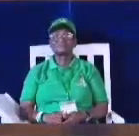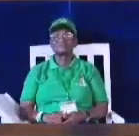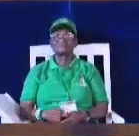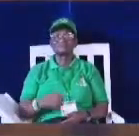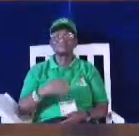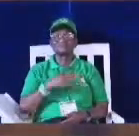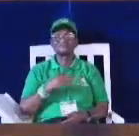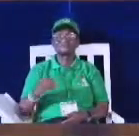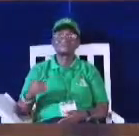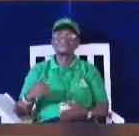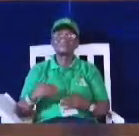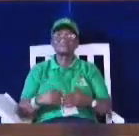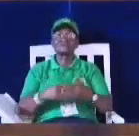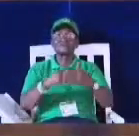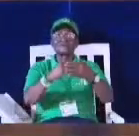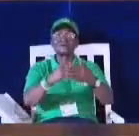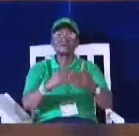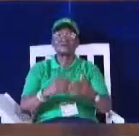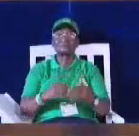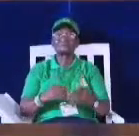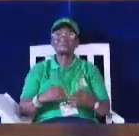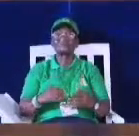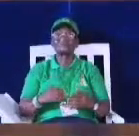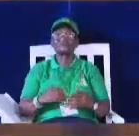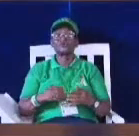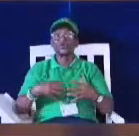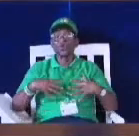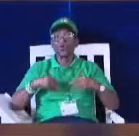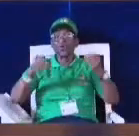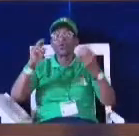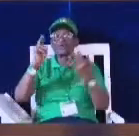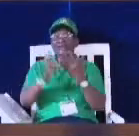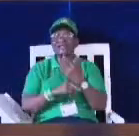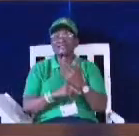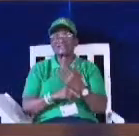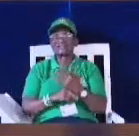And then beyond wholeness,